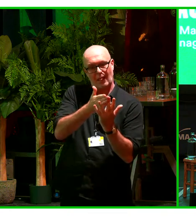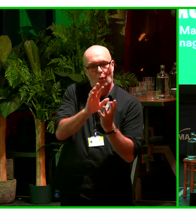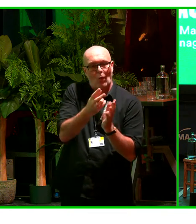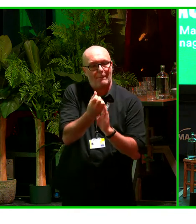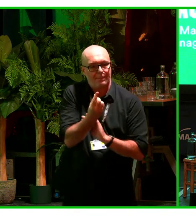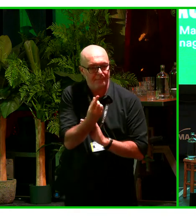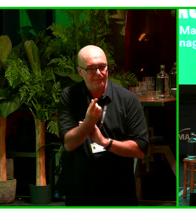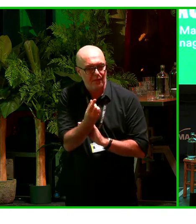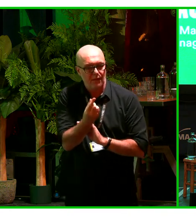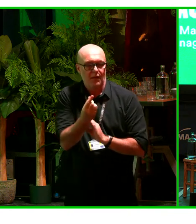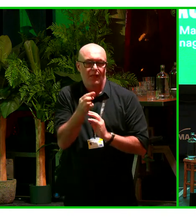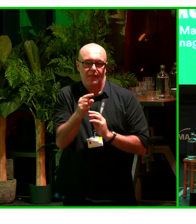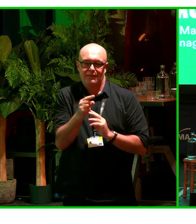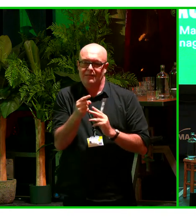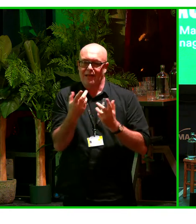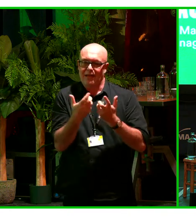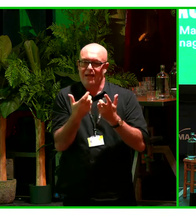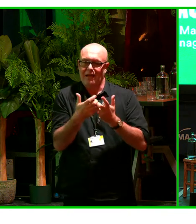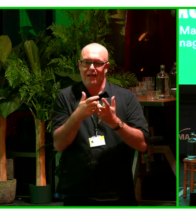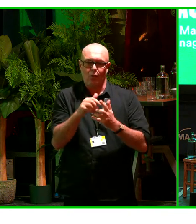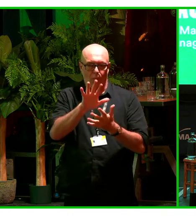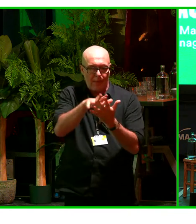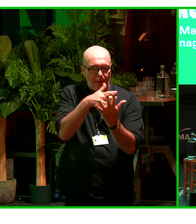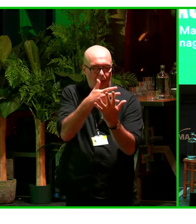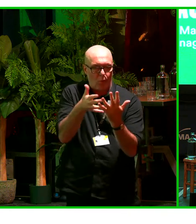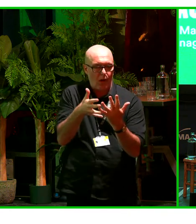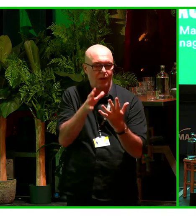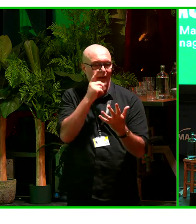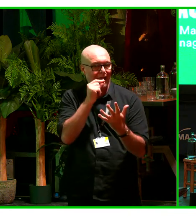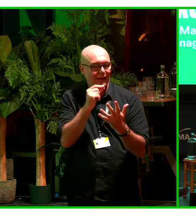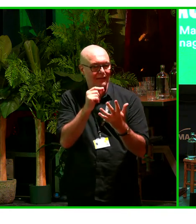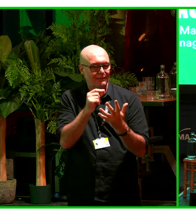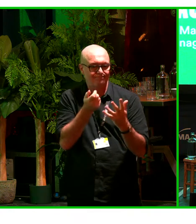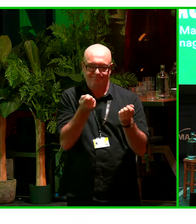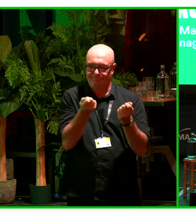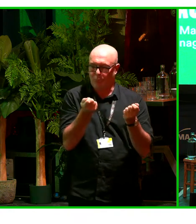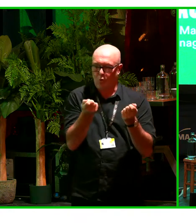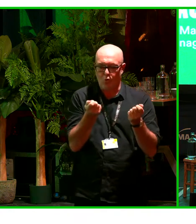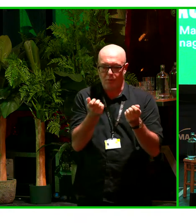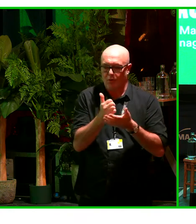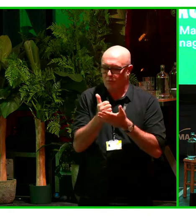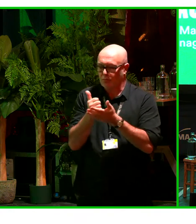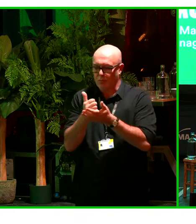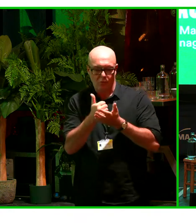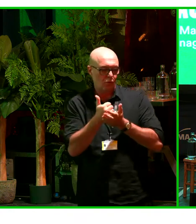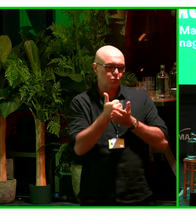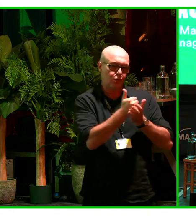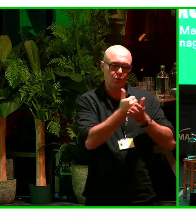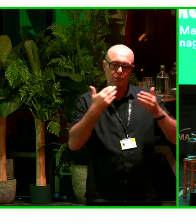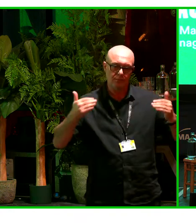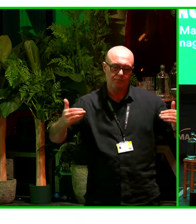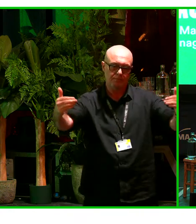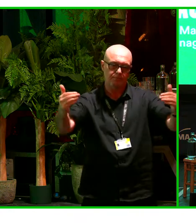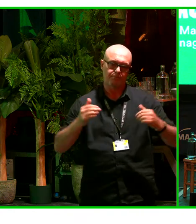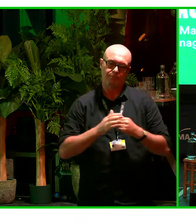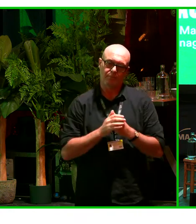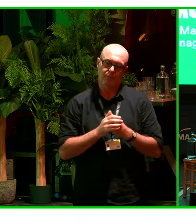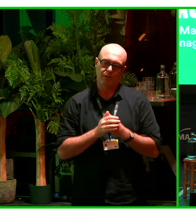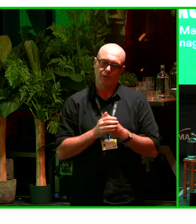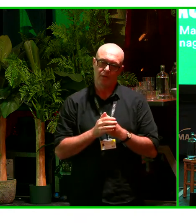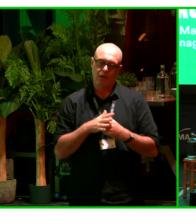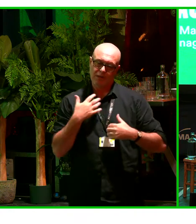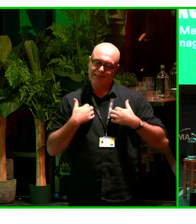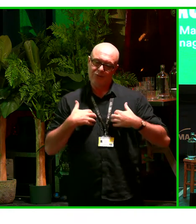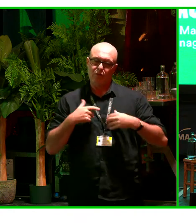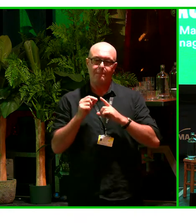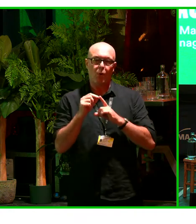how the network needs to cope with all this in order to support that and to work for the long term. It's a really interesting